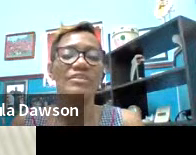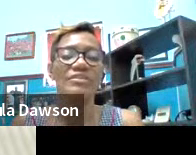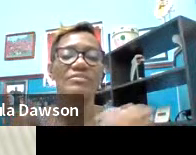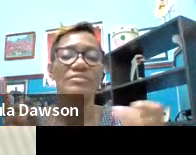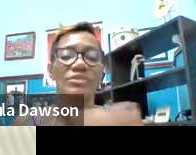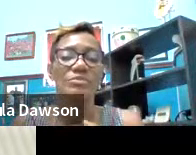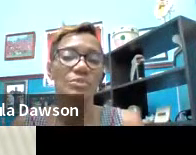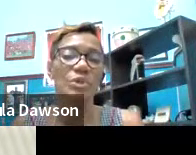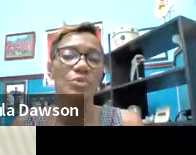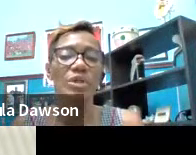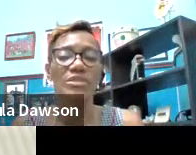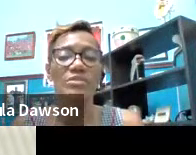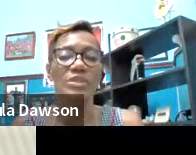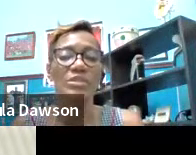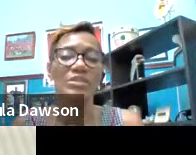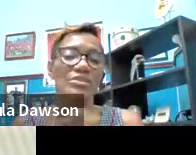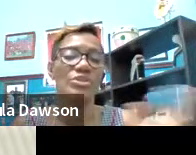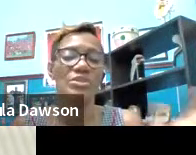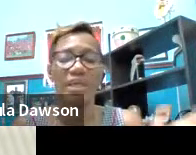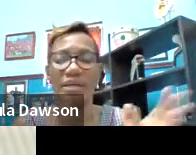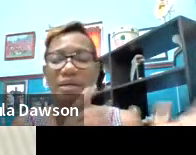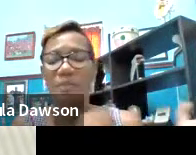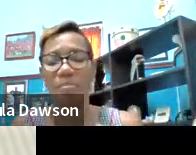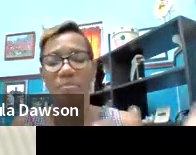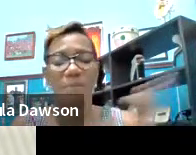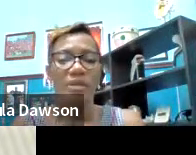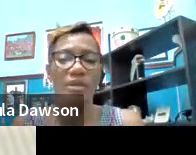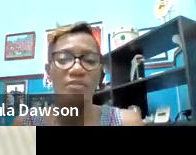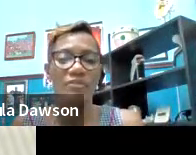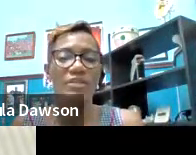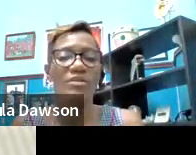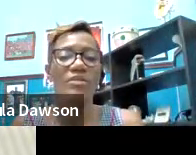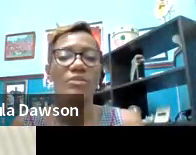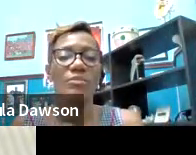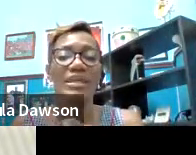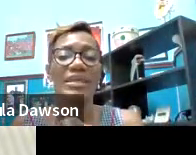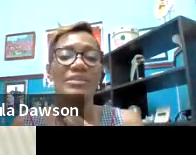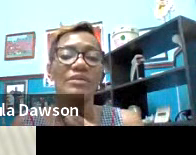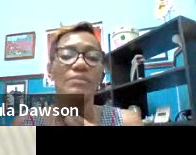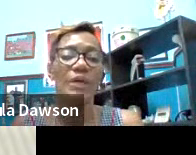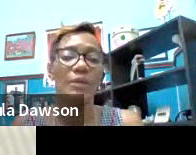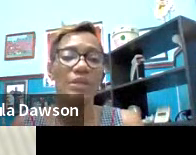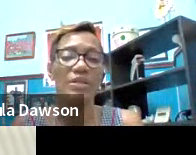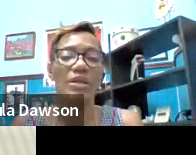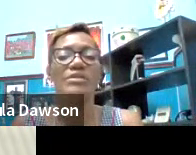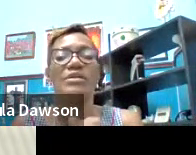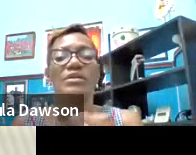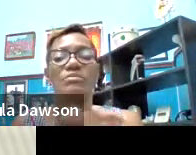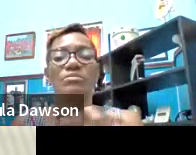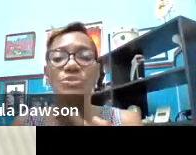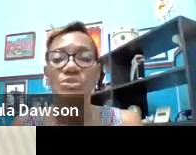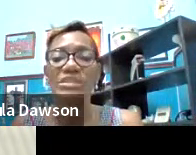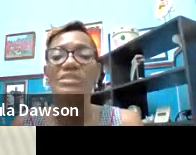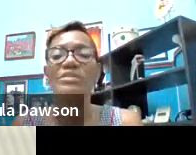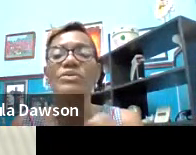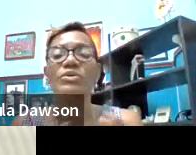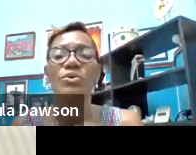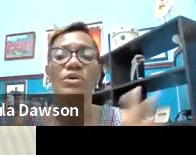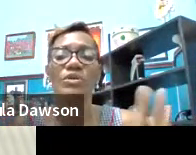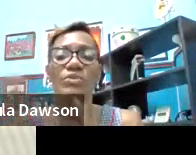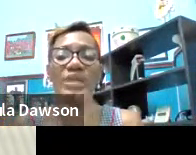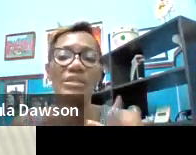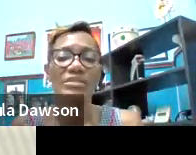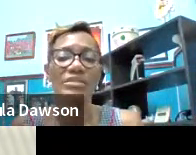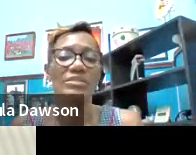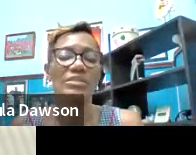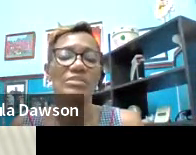side effects, unwanted weakness, just like in phenol, you may get a blood clot, bruising,